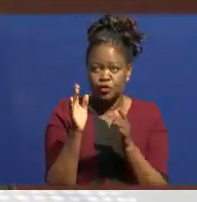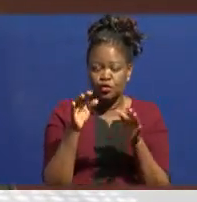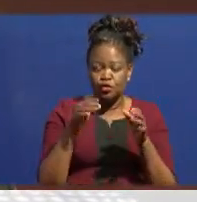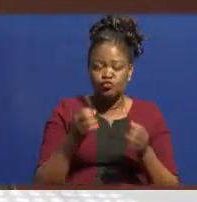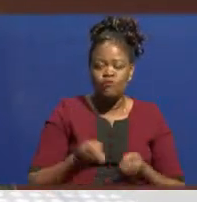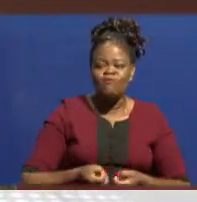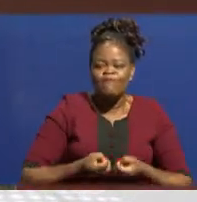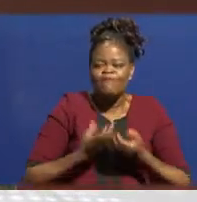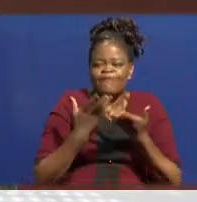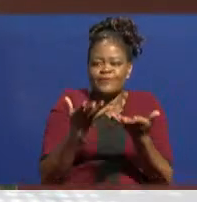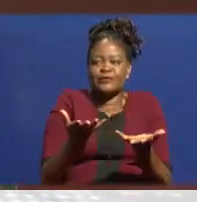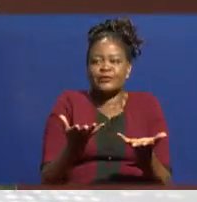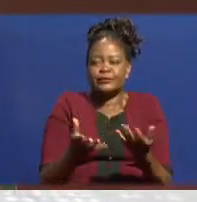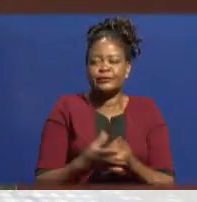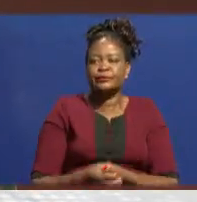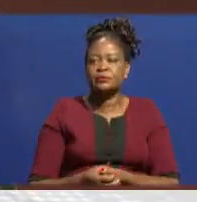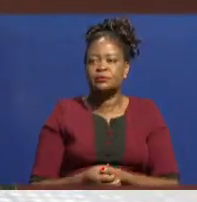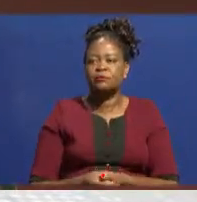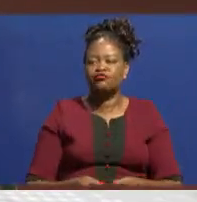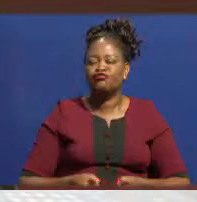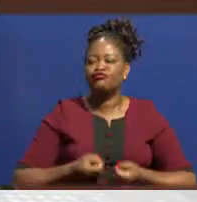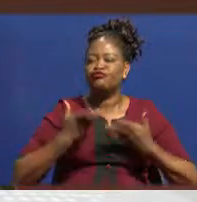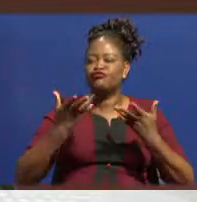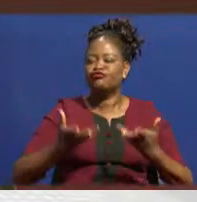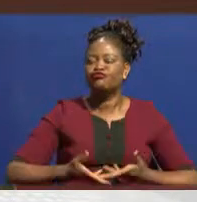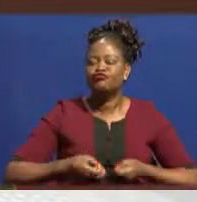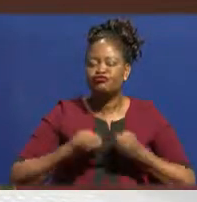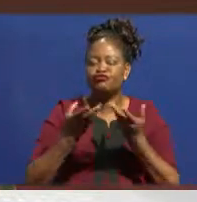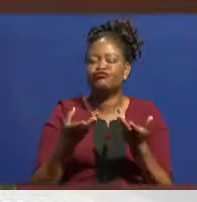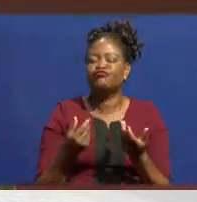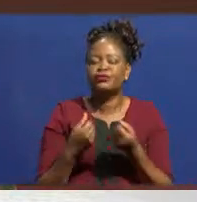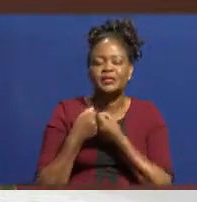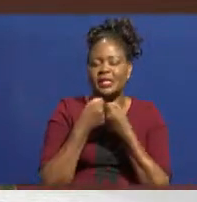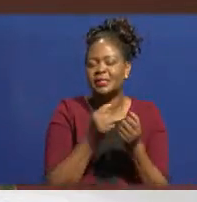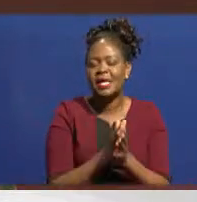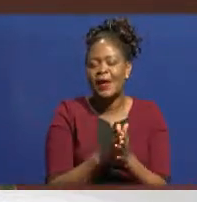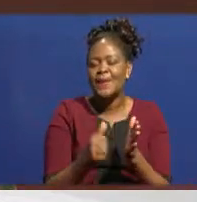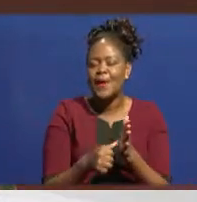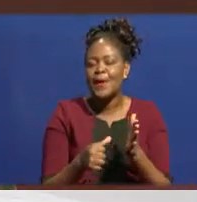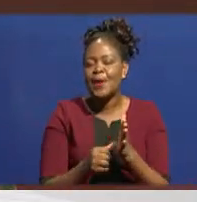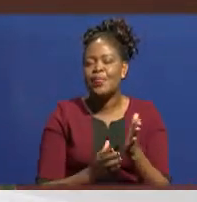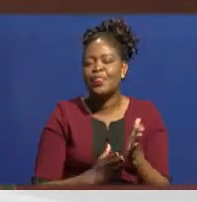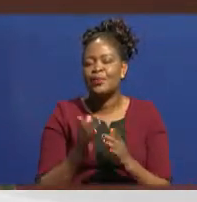express your challenges or problems through